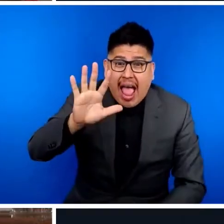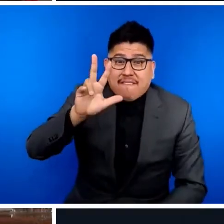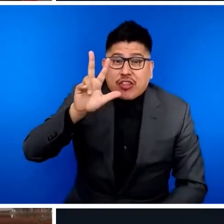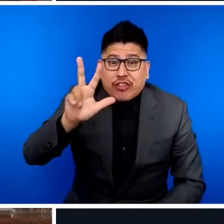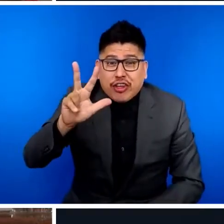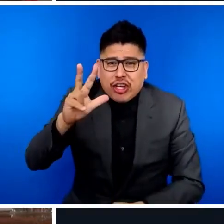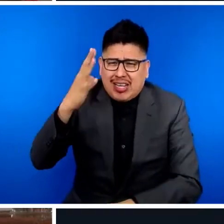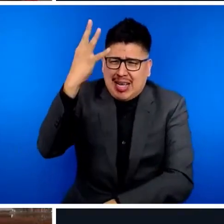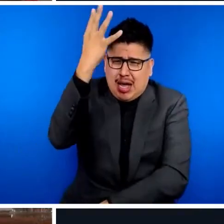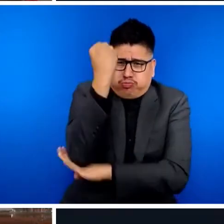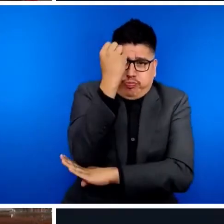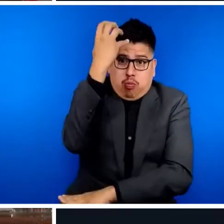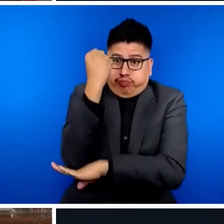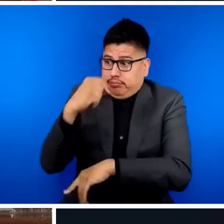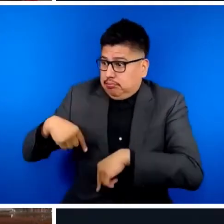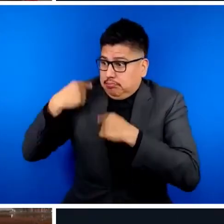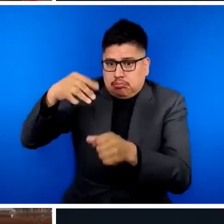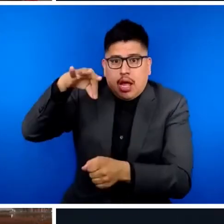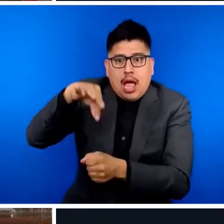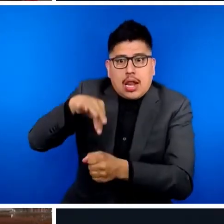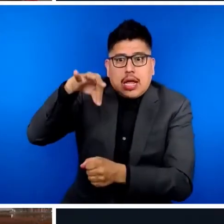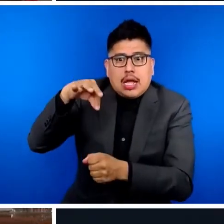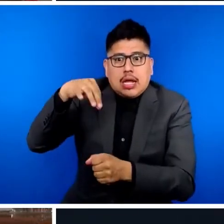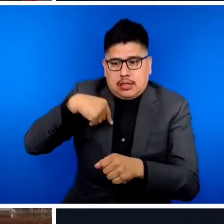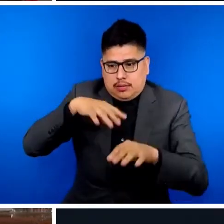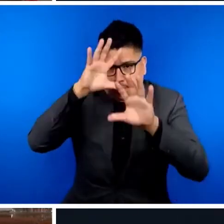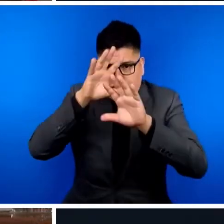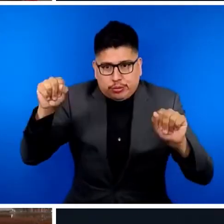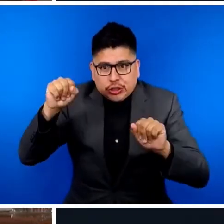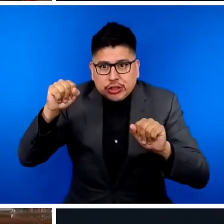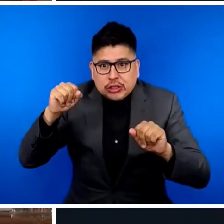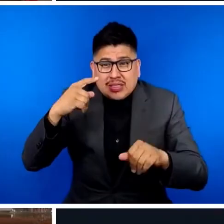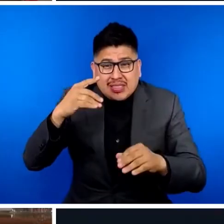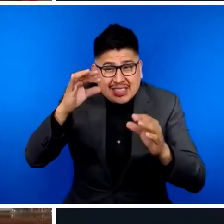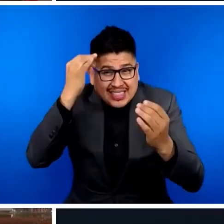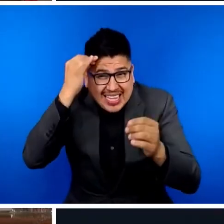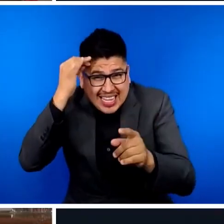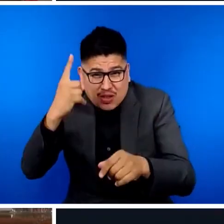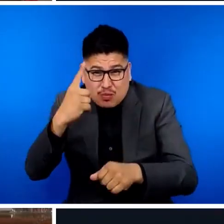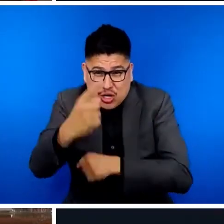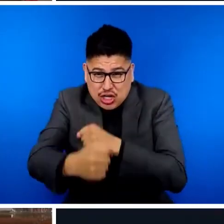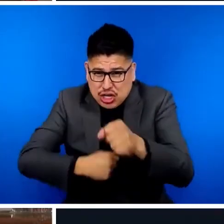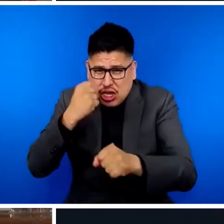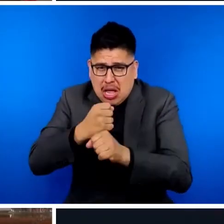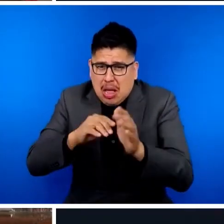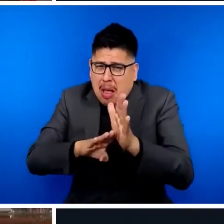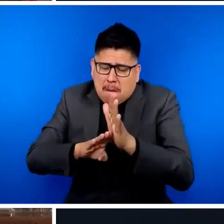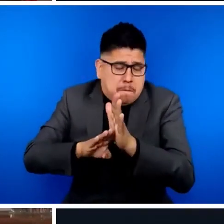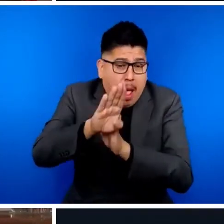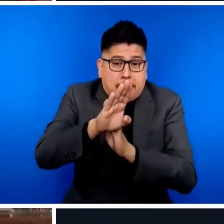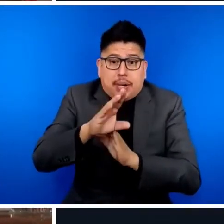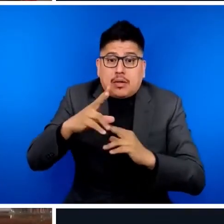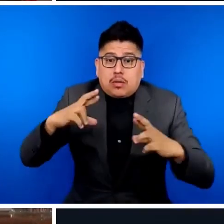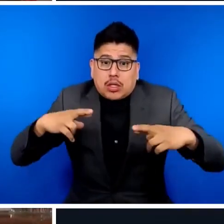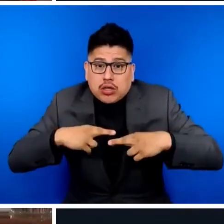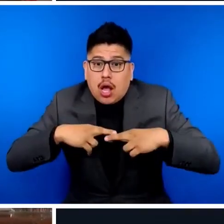election. Think of that. 1 year. Boosting pensions, 401ks, and retirement accounts for the